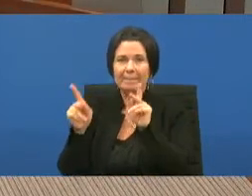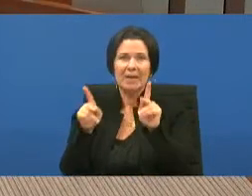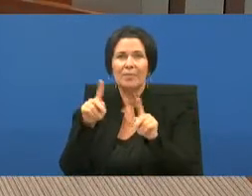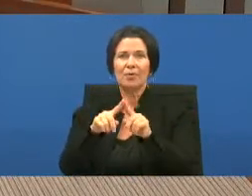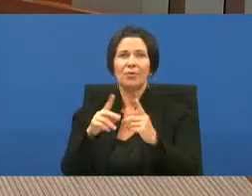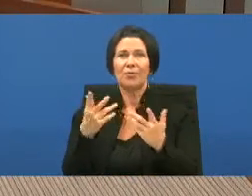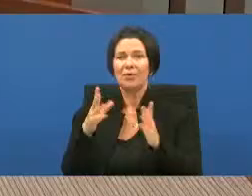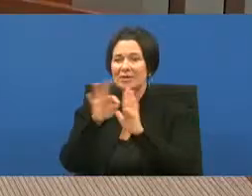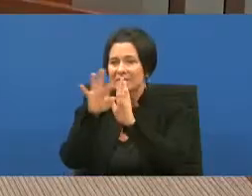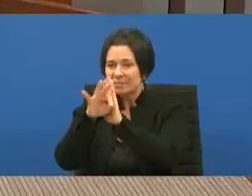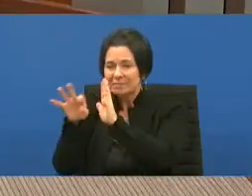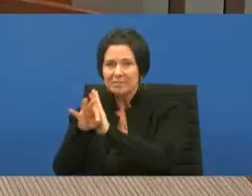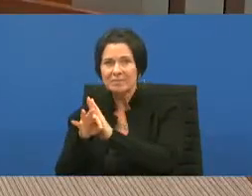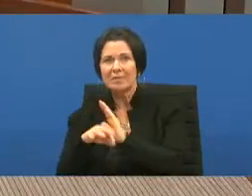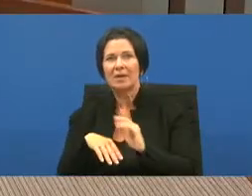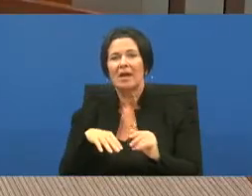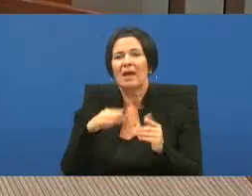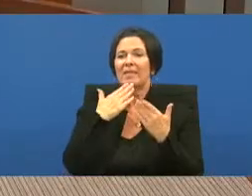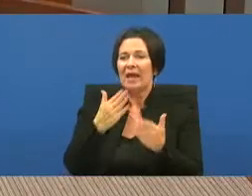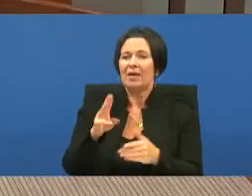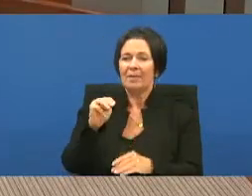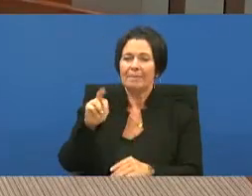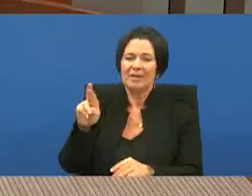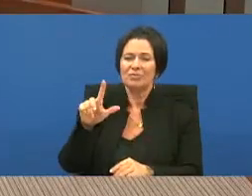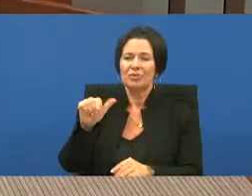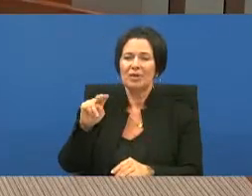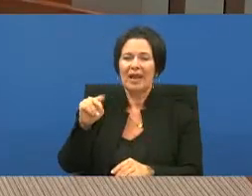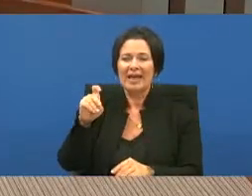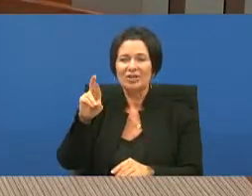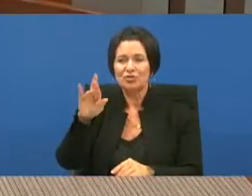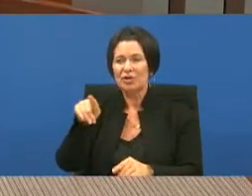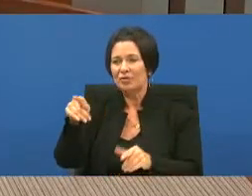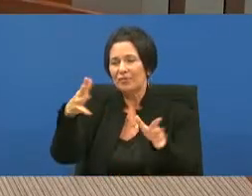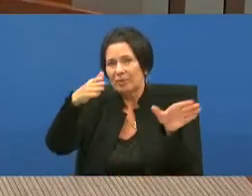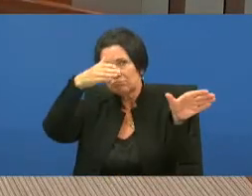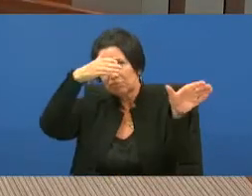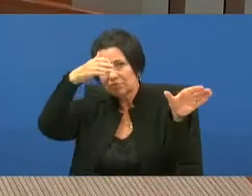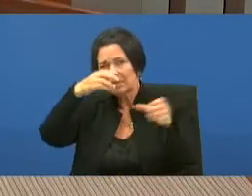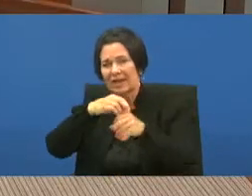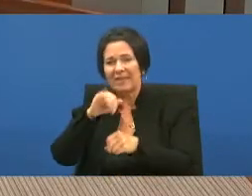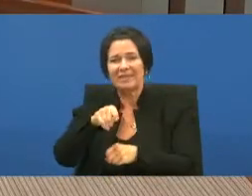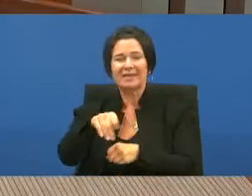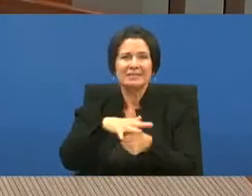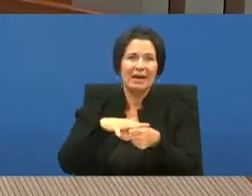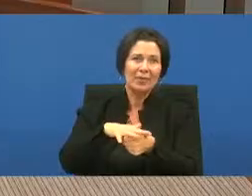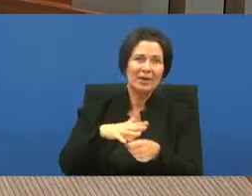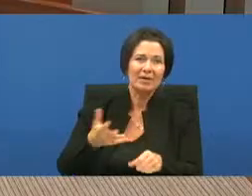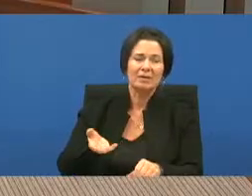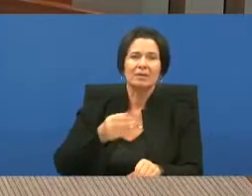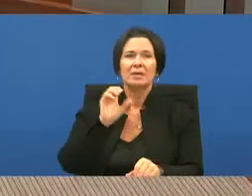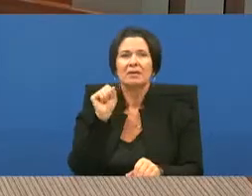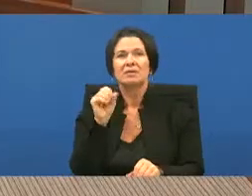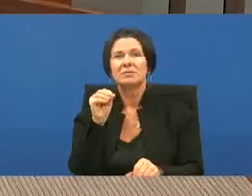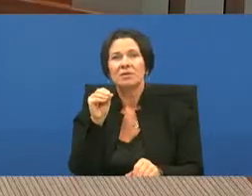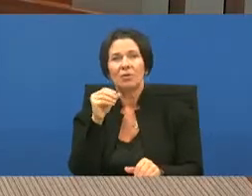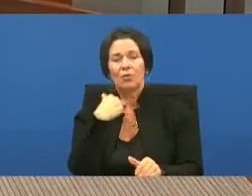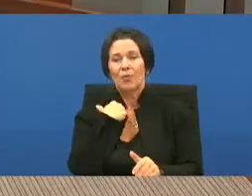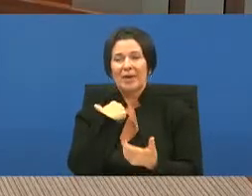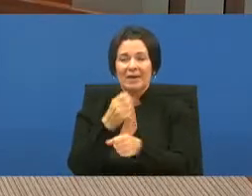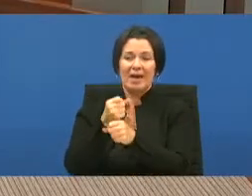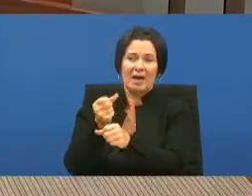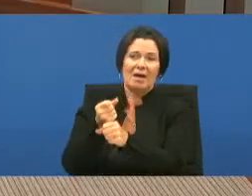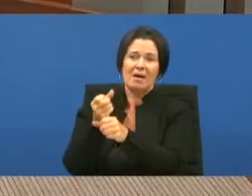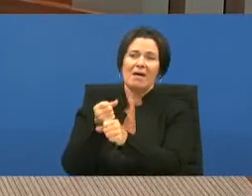you to Mr. Landry, because you're a wealth of knowledge in this space. We know it. We get more out of